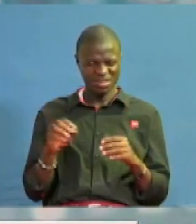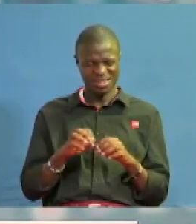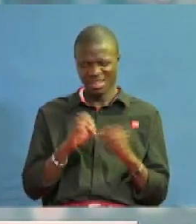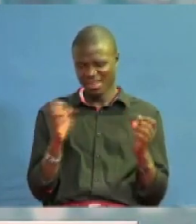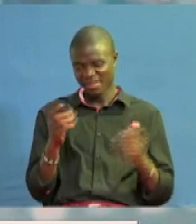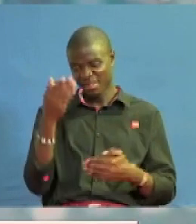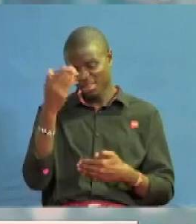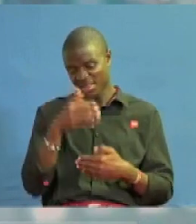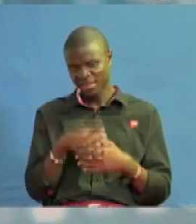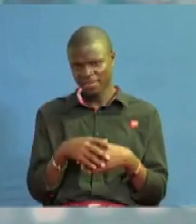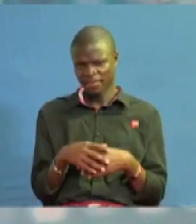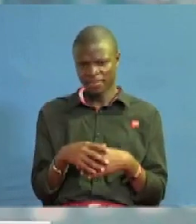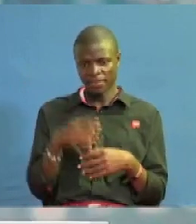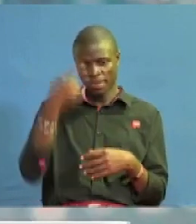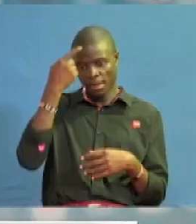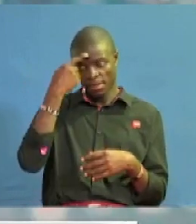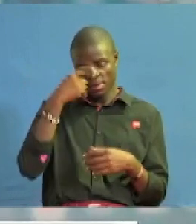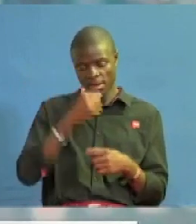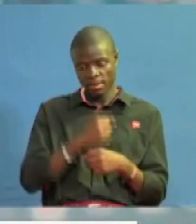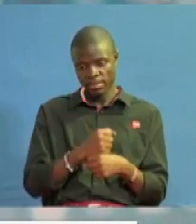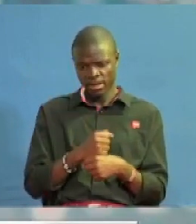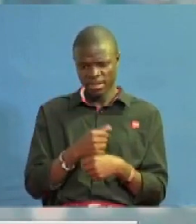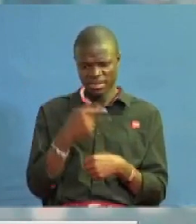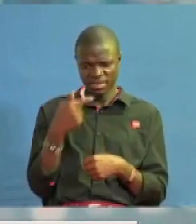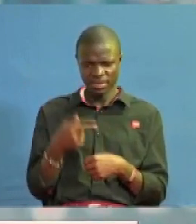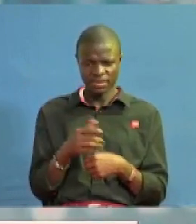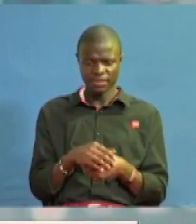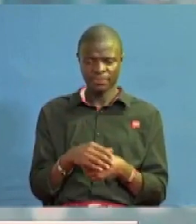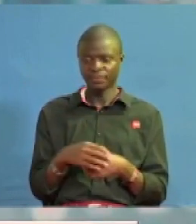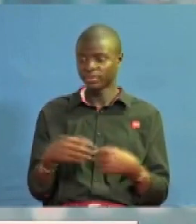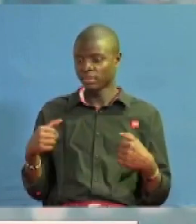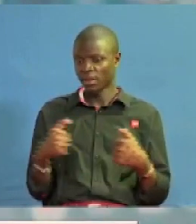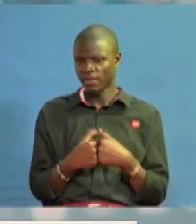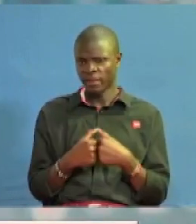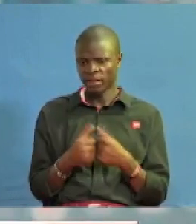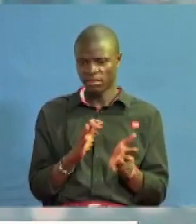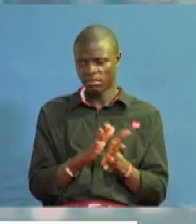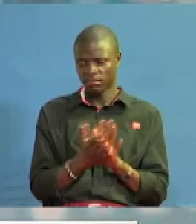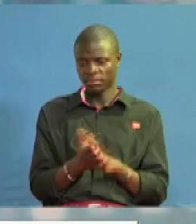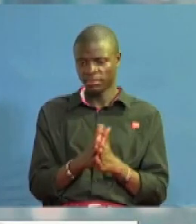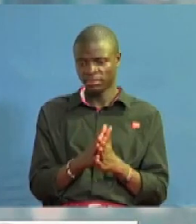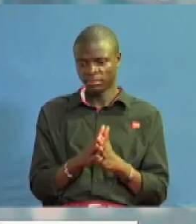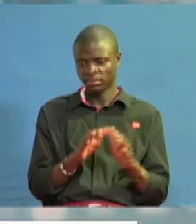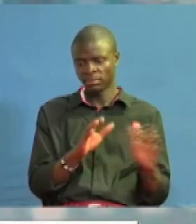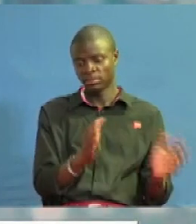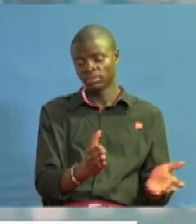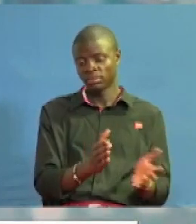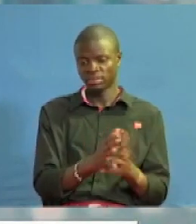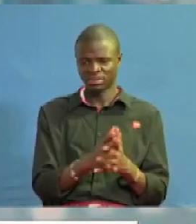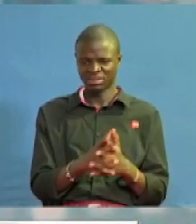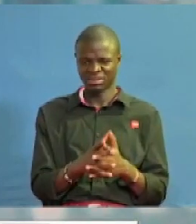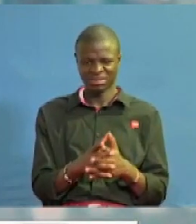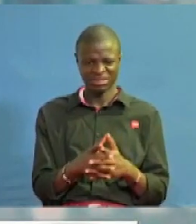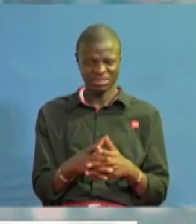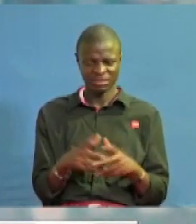okay? Yeah. So if a policy is made today that will affect probably the banking sector, that means that the stock